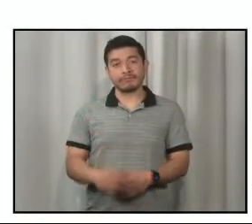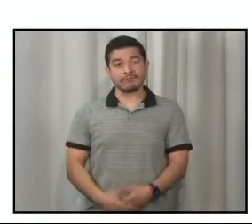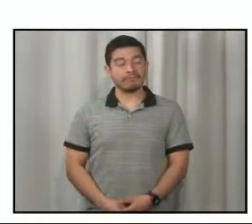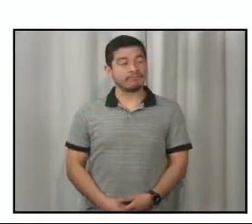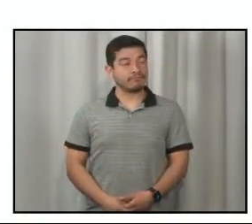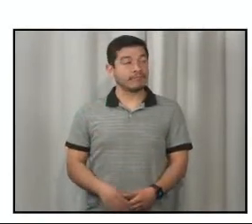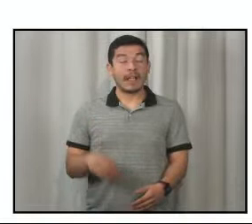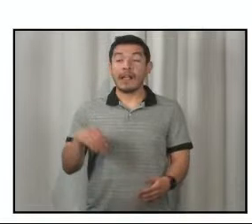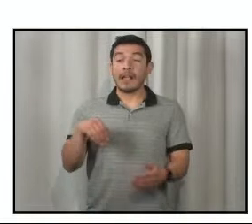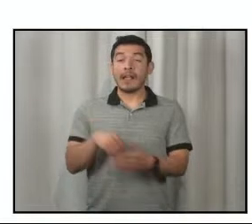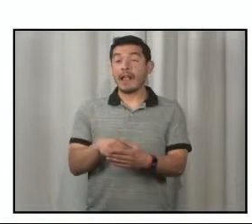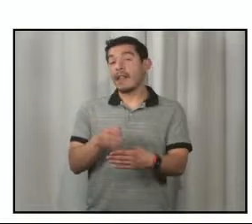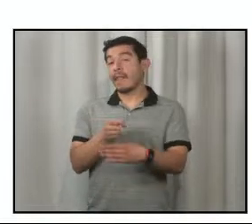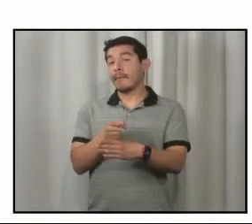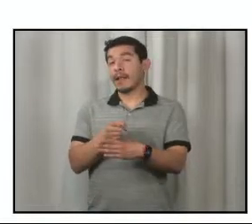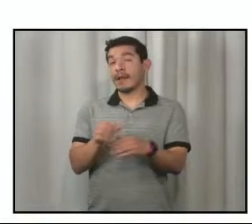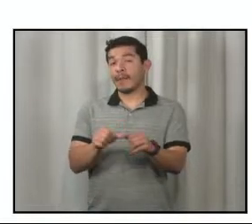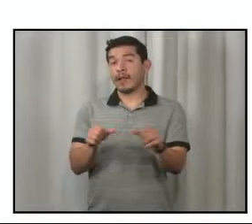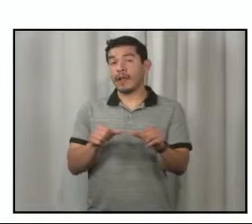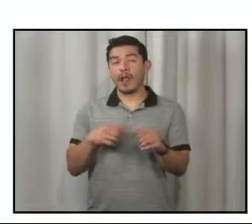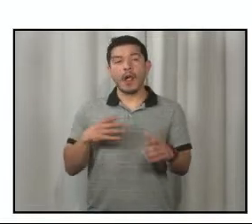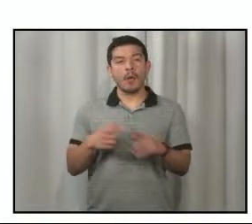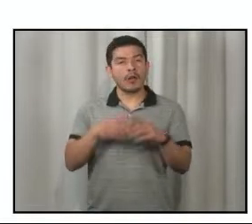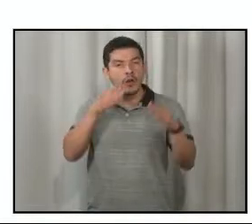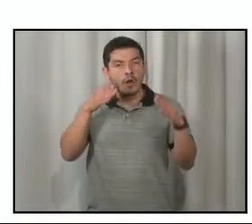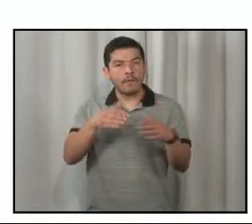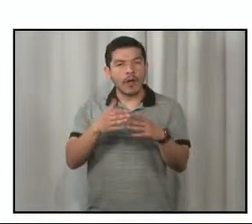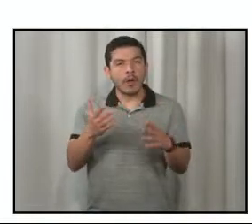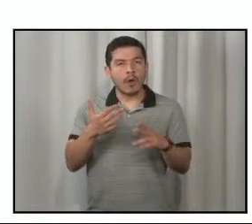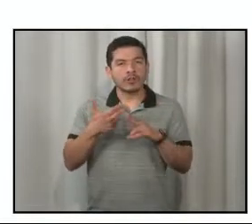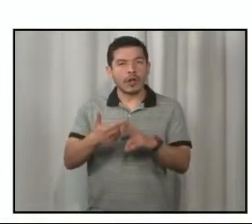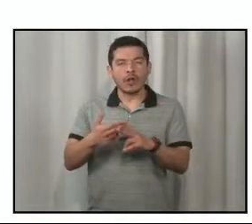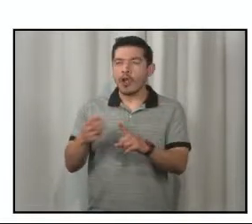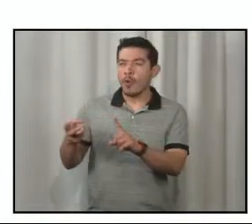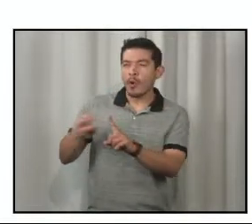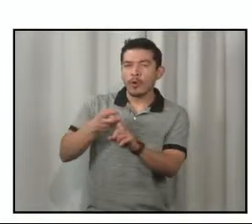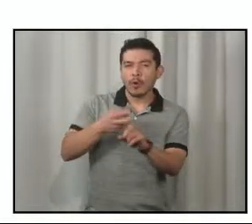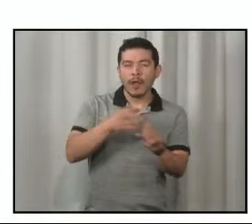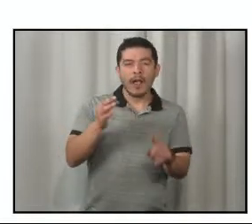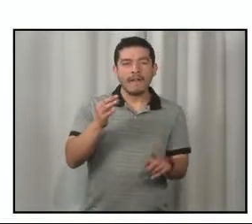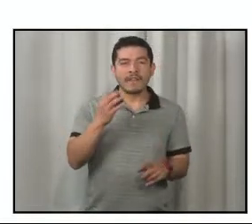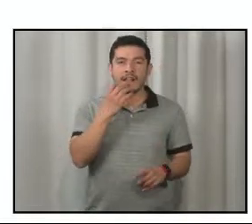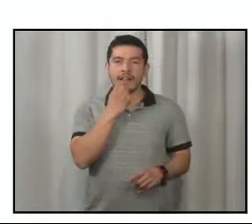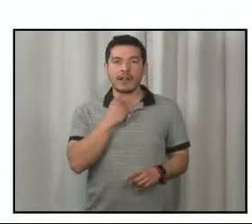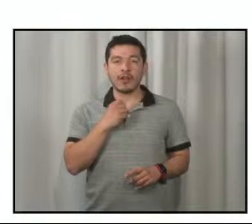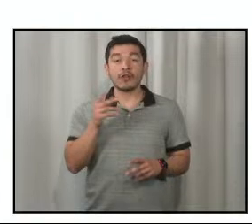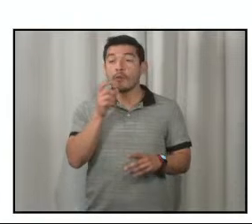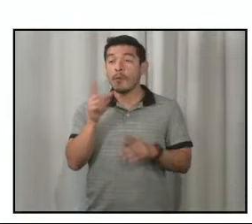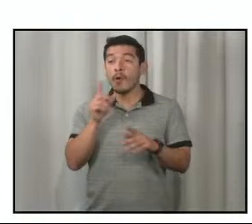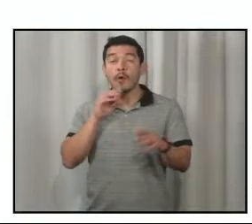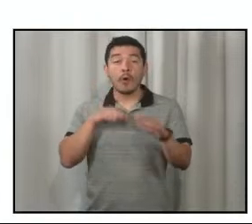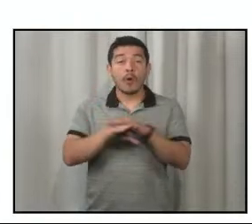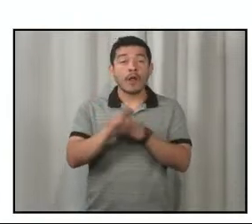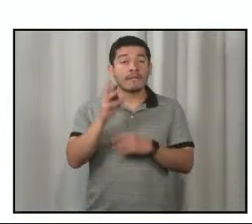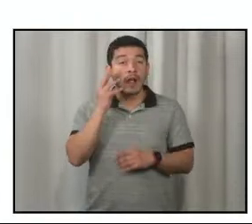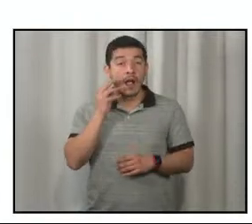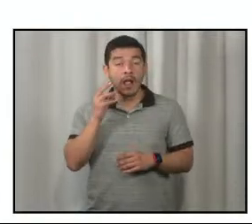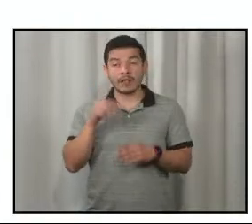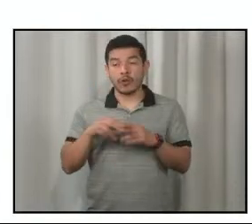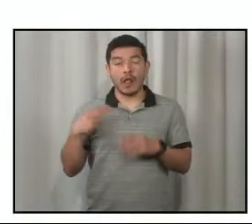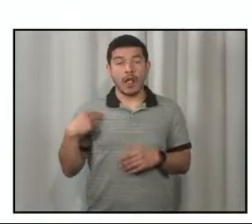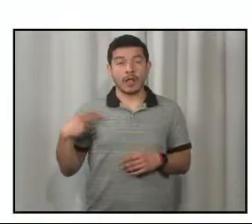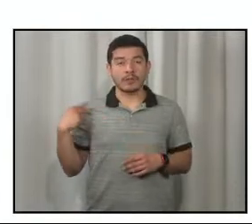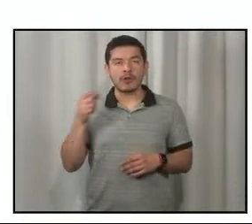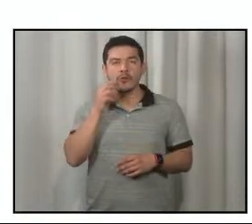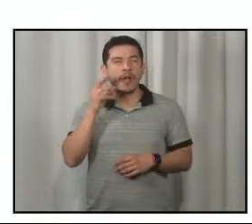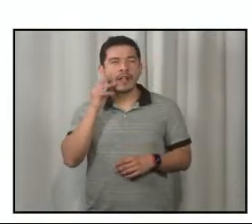In the medium area, we want to really focus on what's called recuperative care. So those who go into the hospital who are experiencing homelessness may be